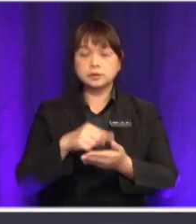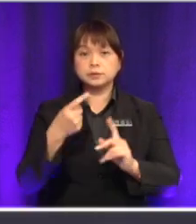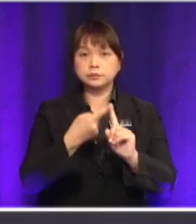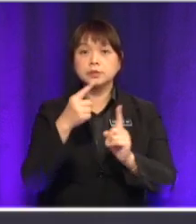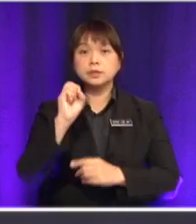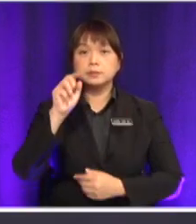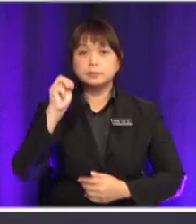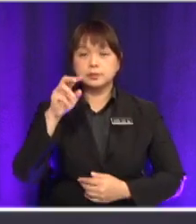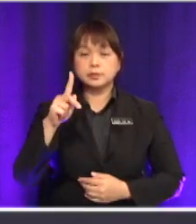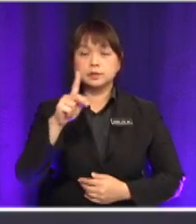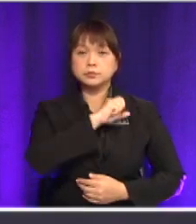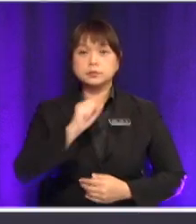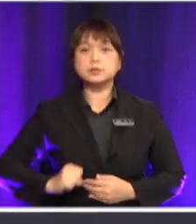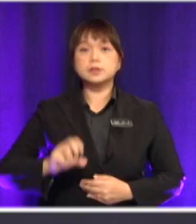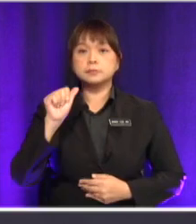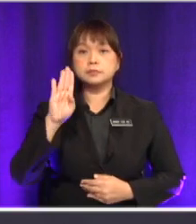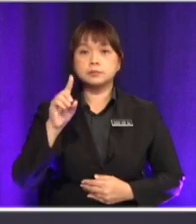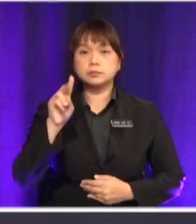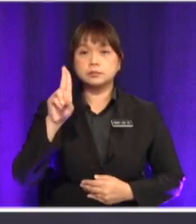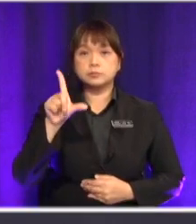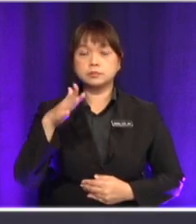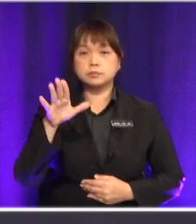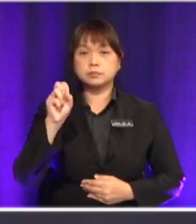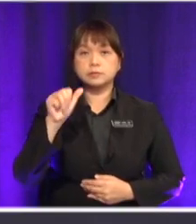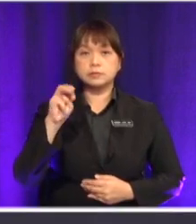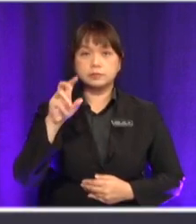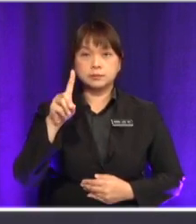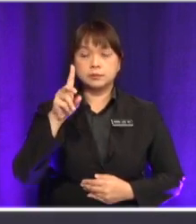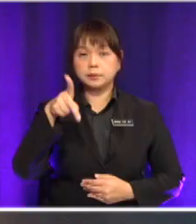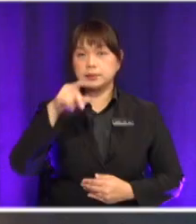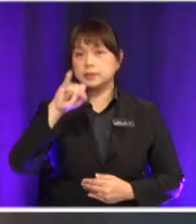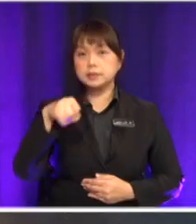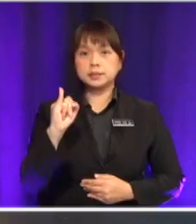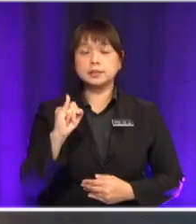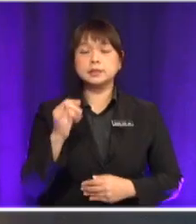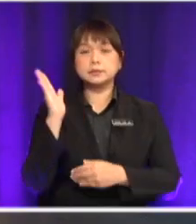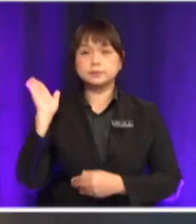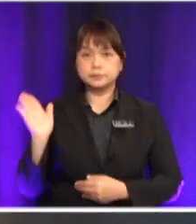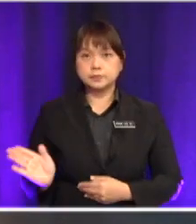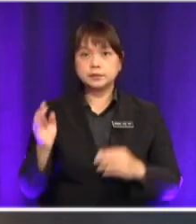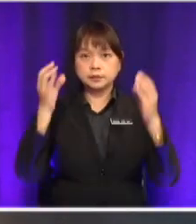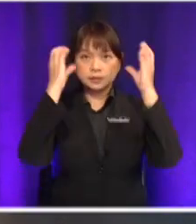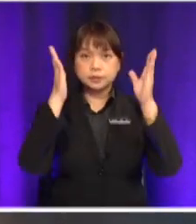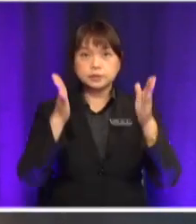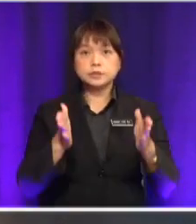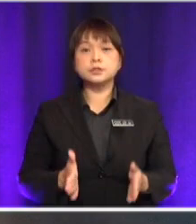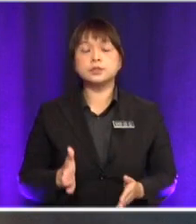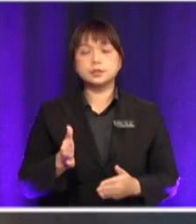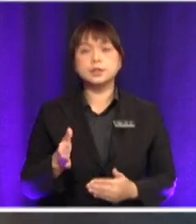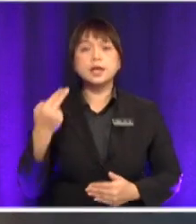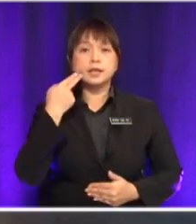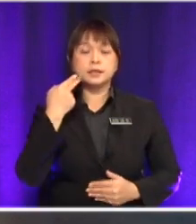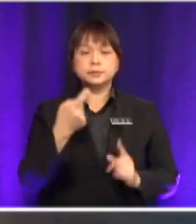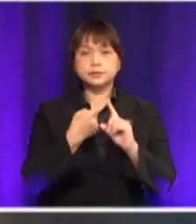let's introduce our teacher as well. In the studio here, we have Teacher Halimatul Sadia Abdul Razak from